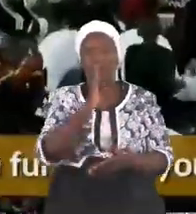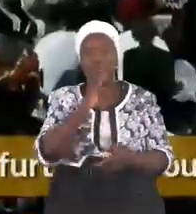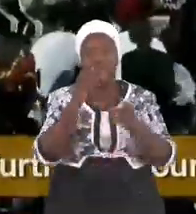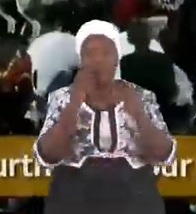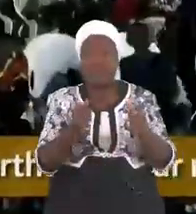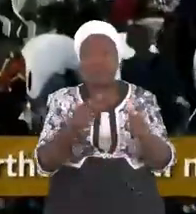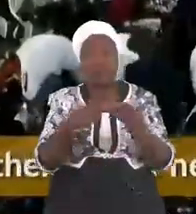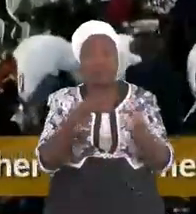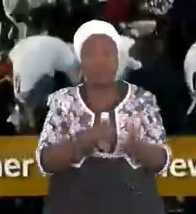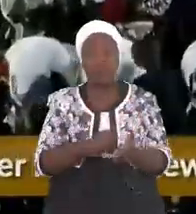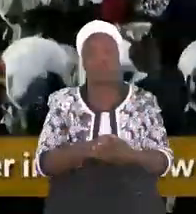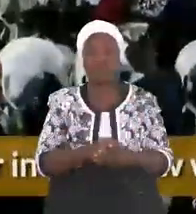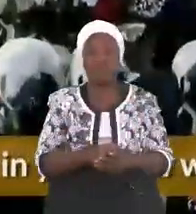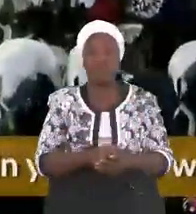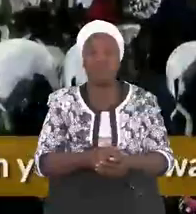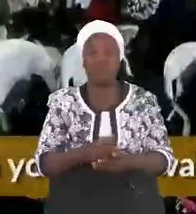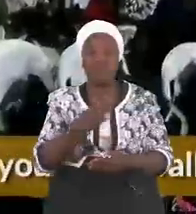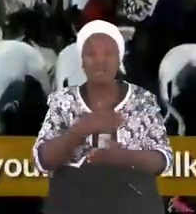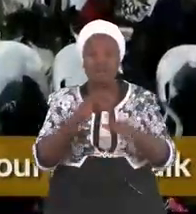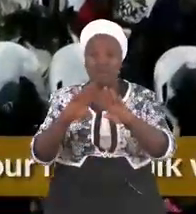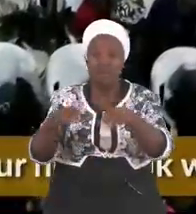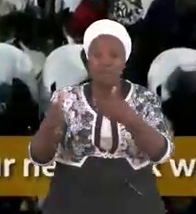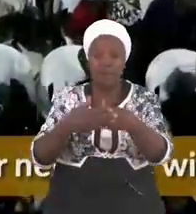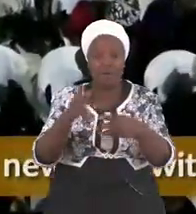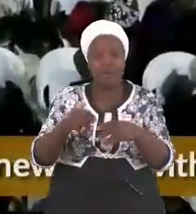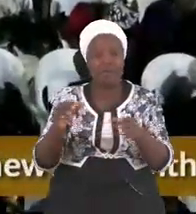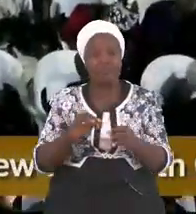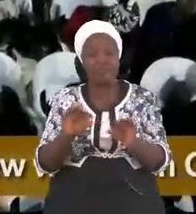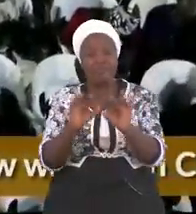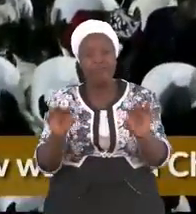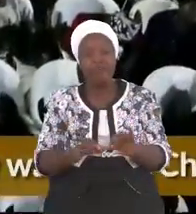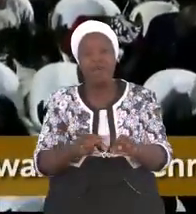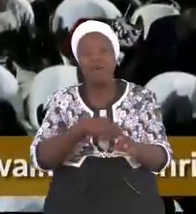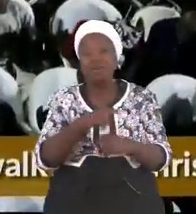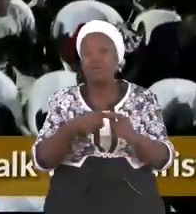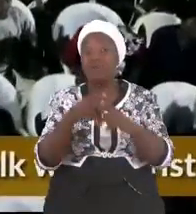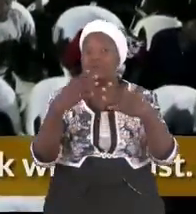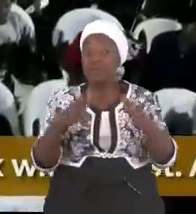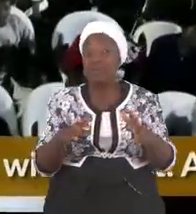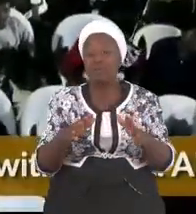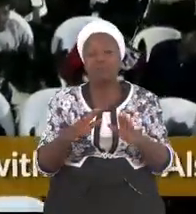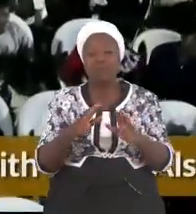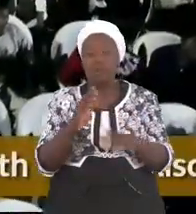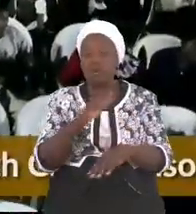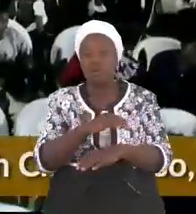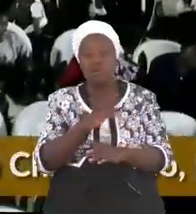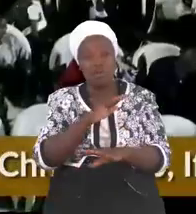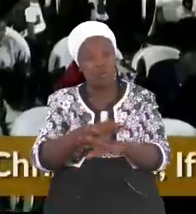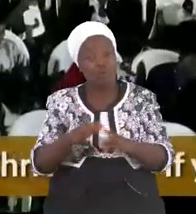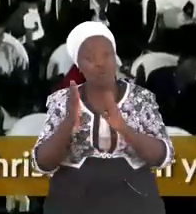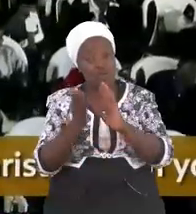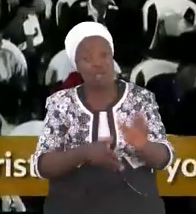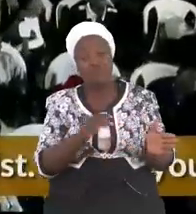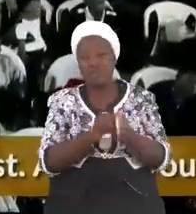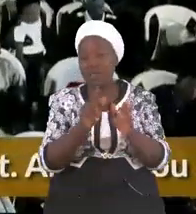and submit your form. And when you finish, don't leave that place. Don't leave that